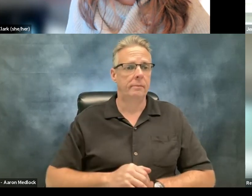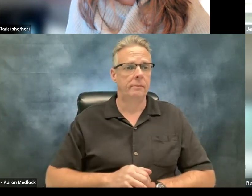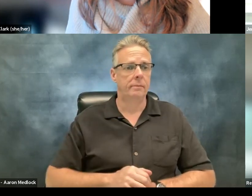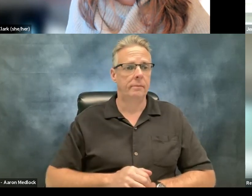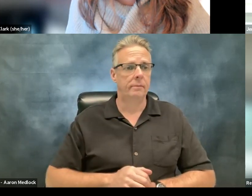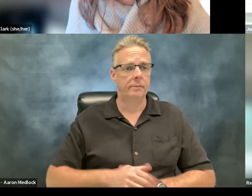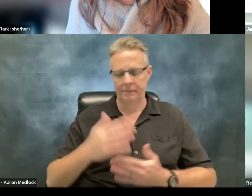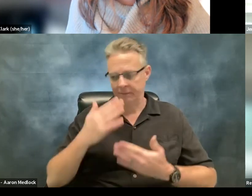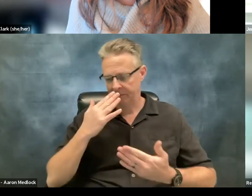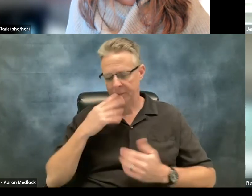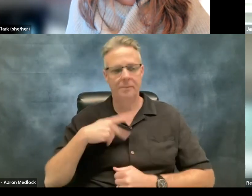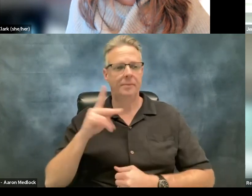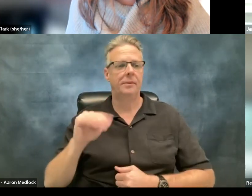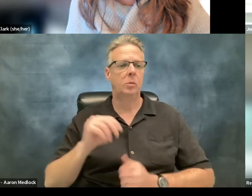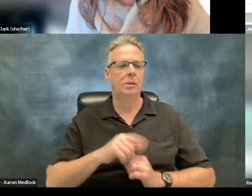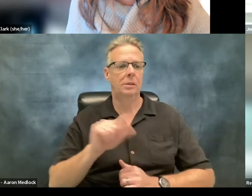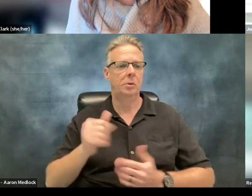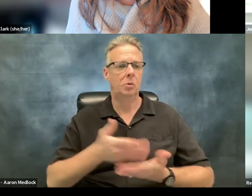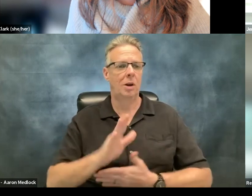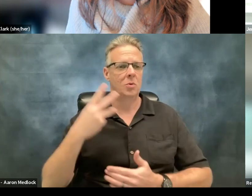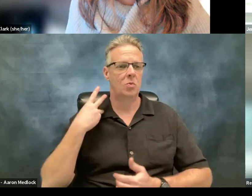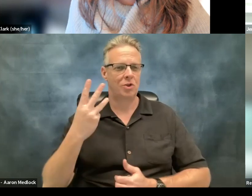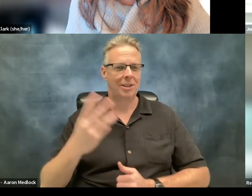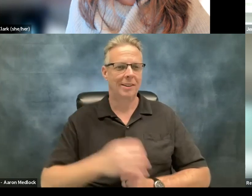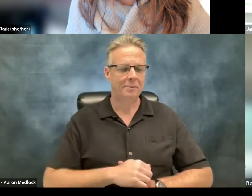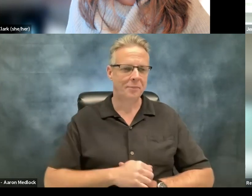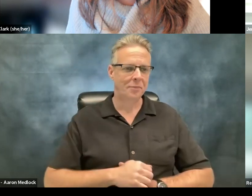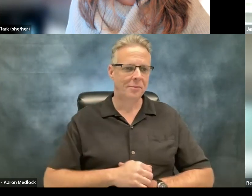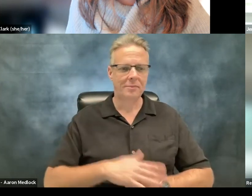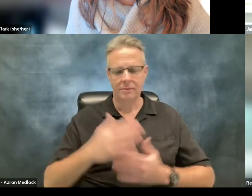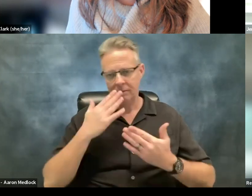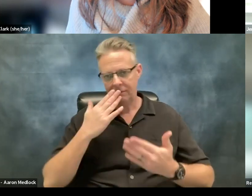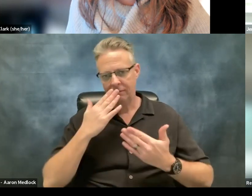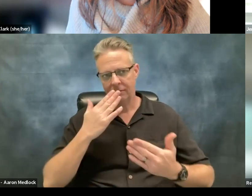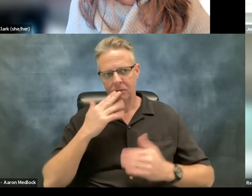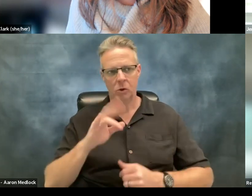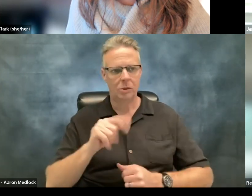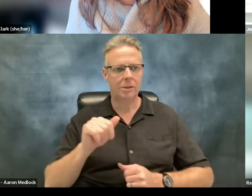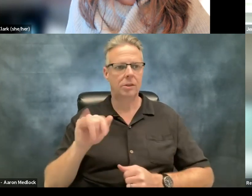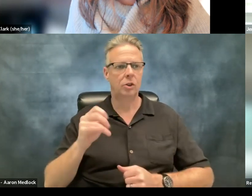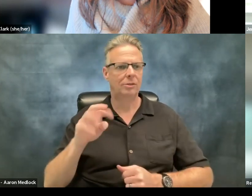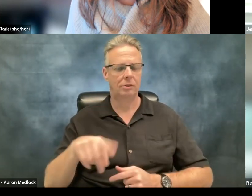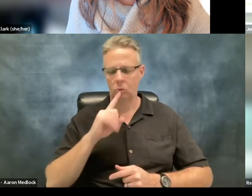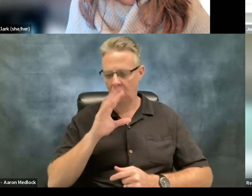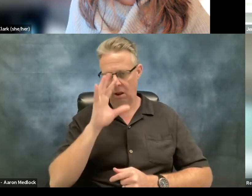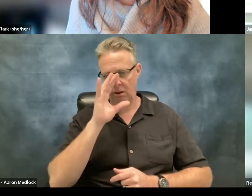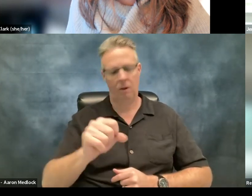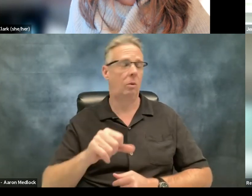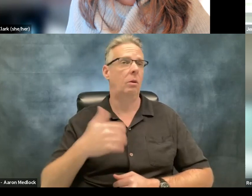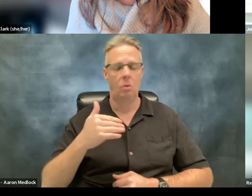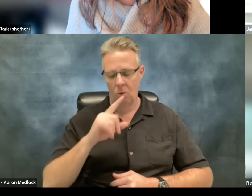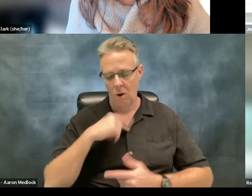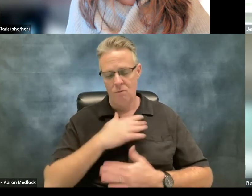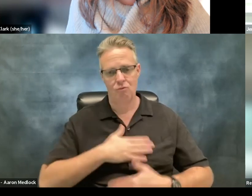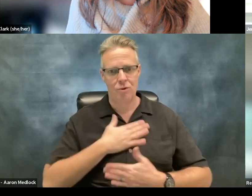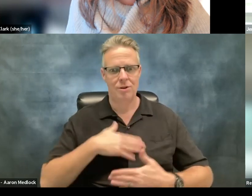Thank you. This is Kim with Disability Rights Washington. Thank you, Reed and Jennifer. This was fascinating. Like, I can't tell you how much I appreciate